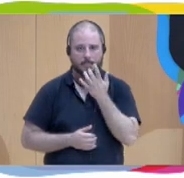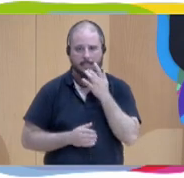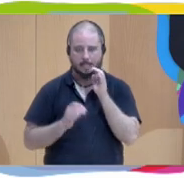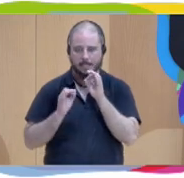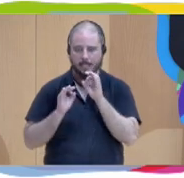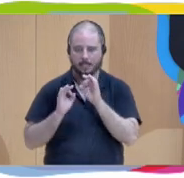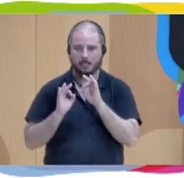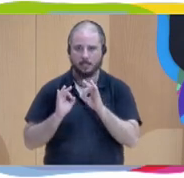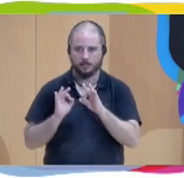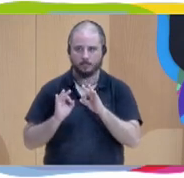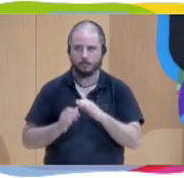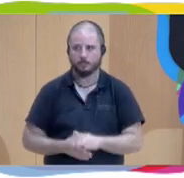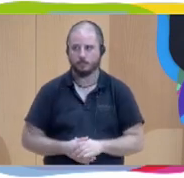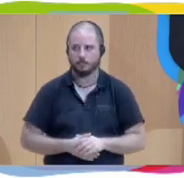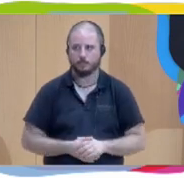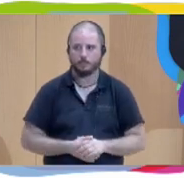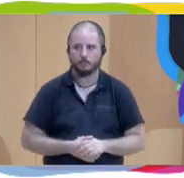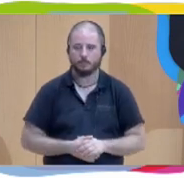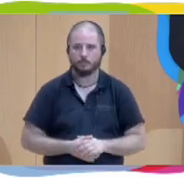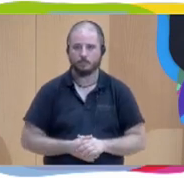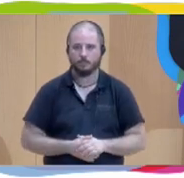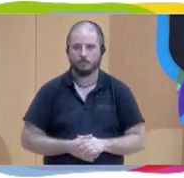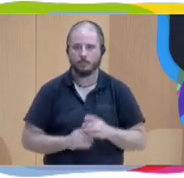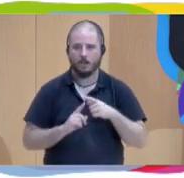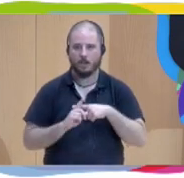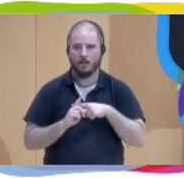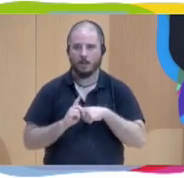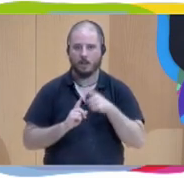The decibel, the decibel, in the room when we started was here.